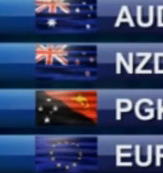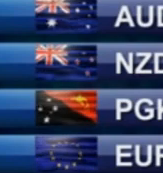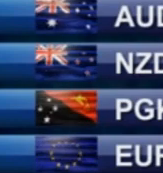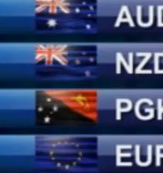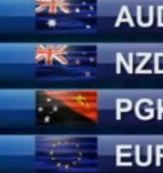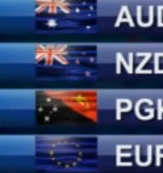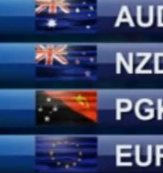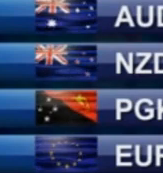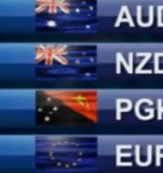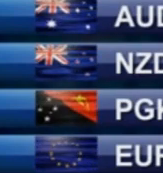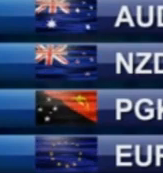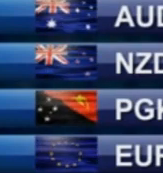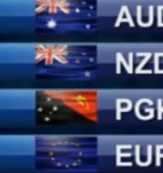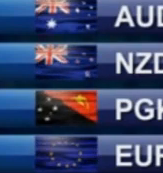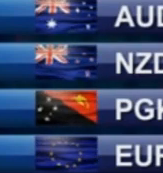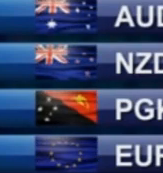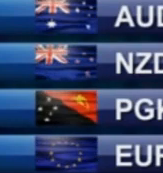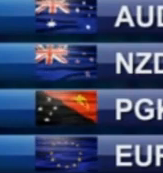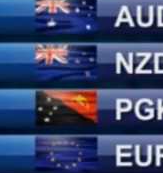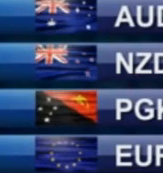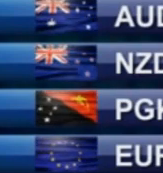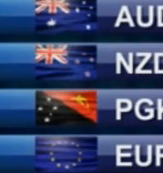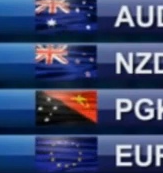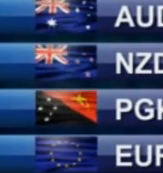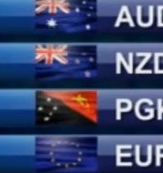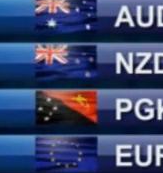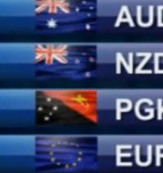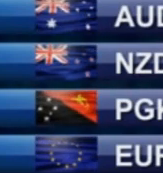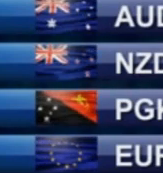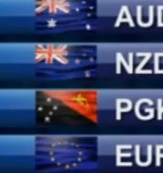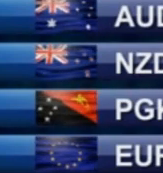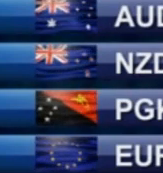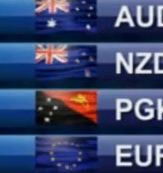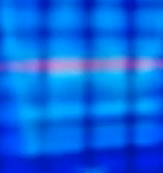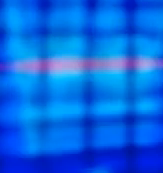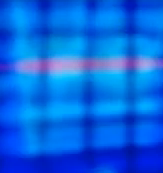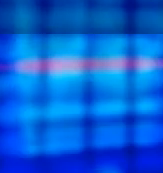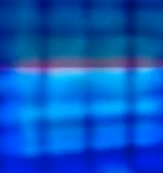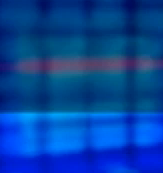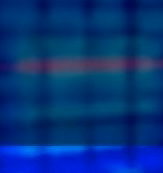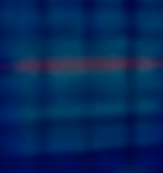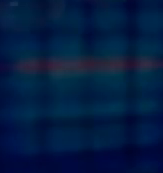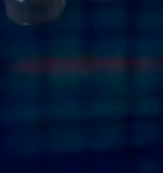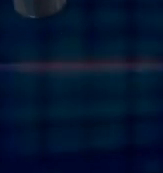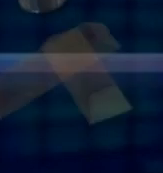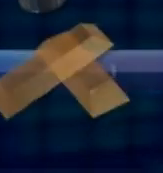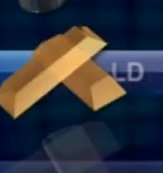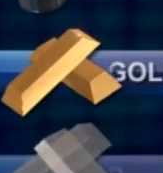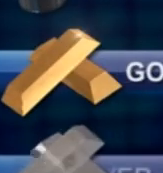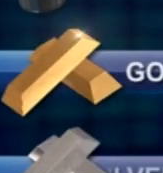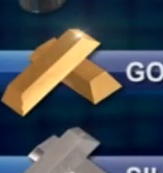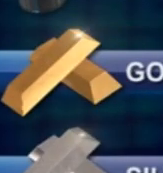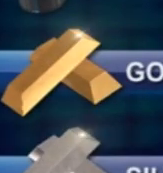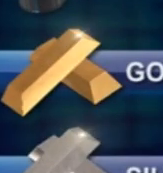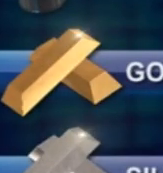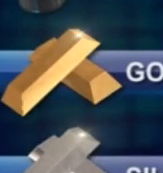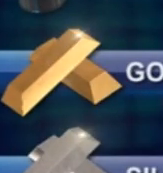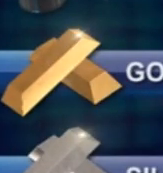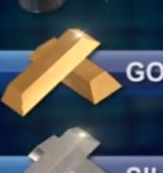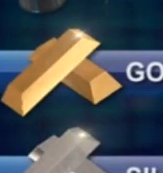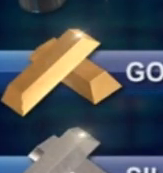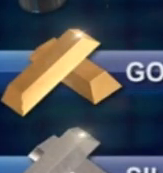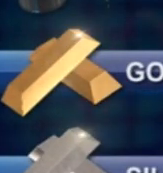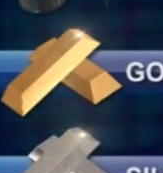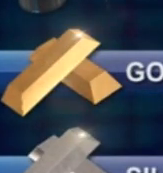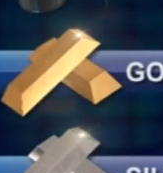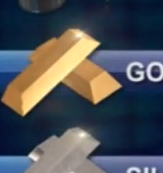kina, euro and the Japanese yen, but was down slightly versus the US greenback. On the commodities market, oil prices dropped a few dollars to